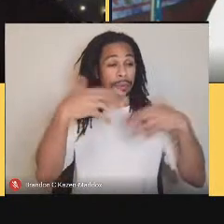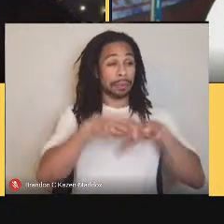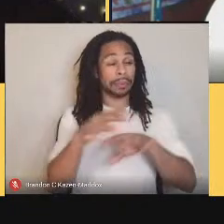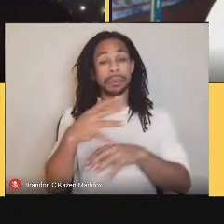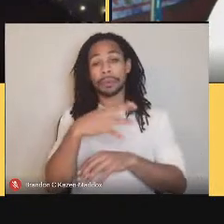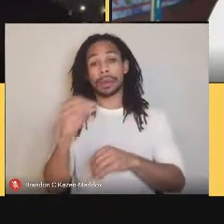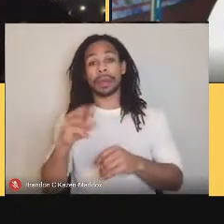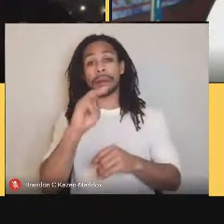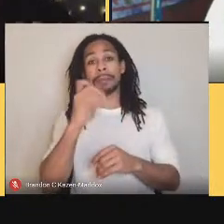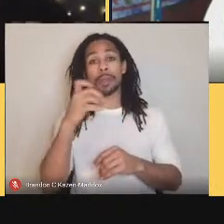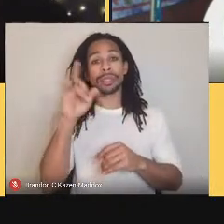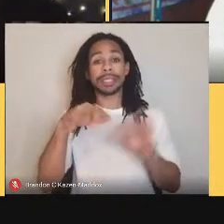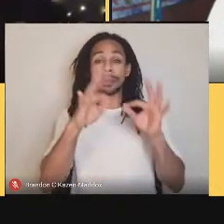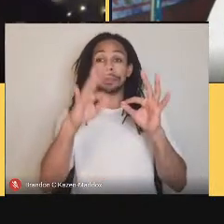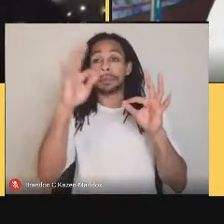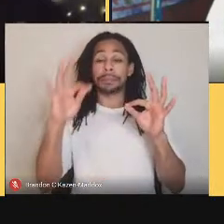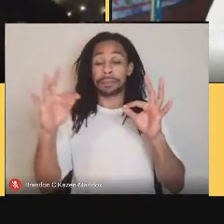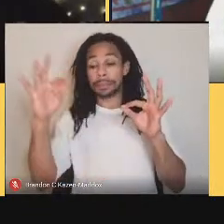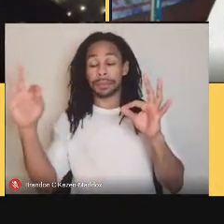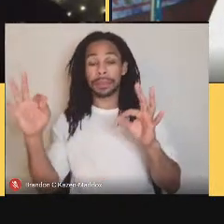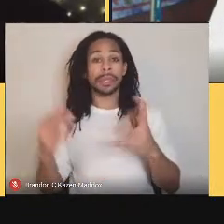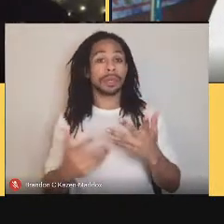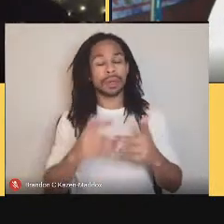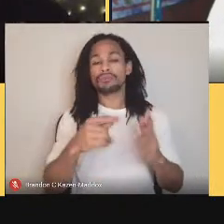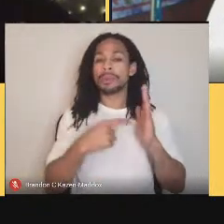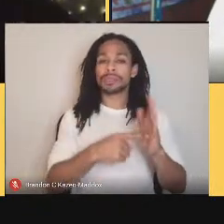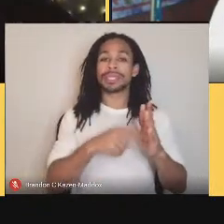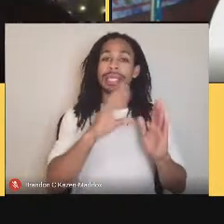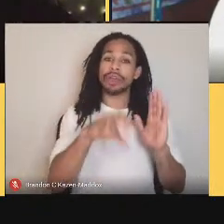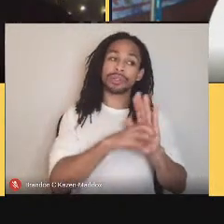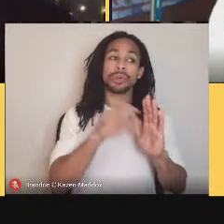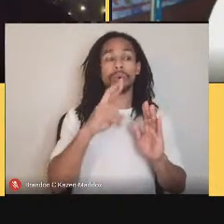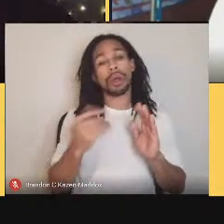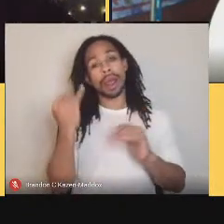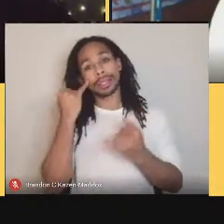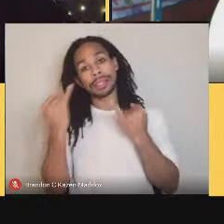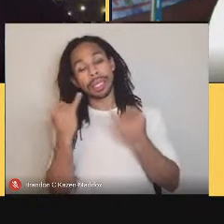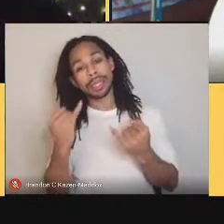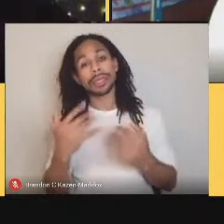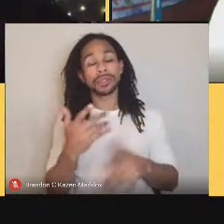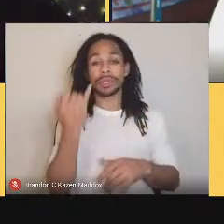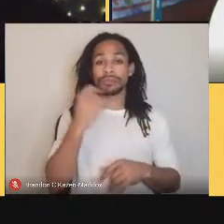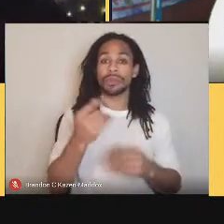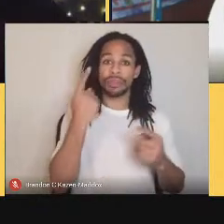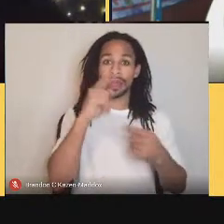or an idea. If you're thinking about Star Wars characters right now, you've got it in one.